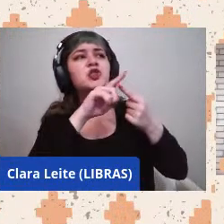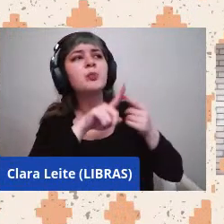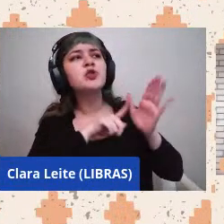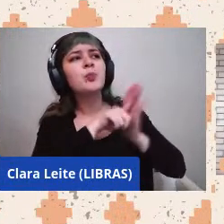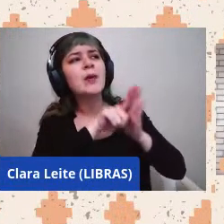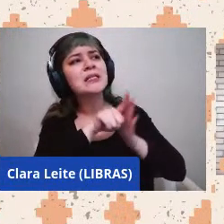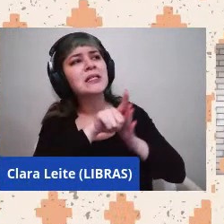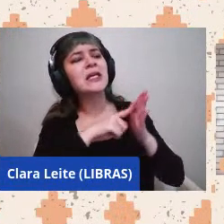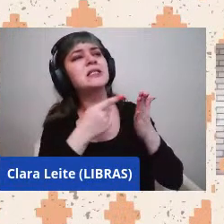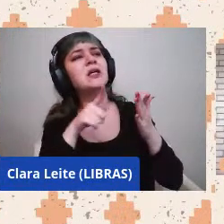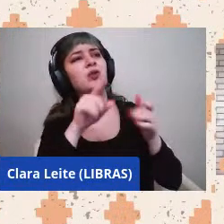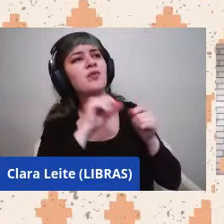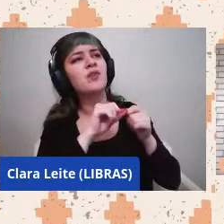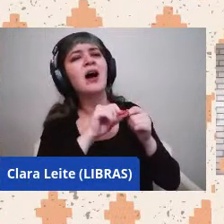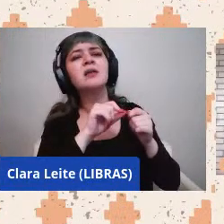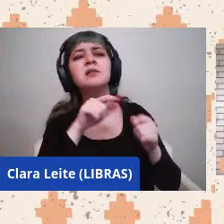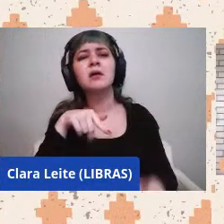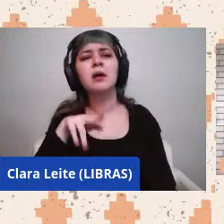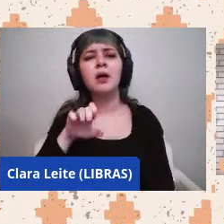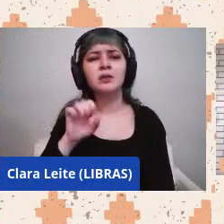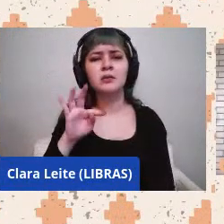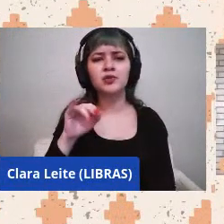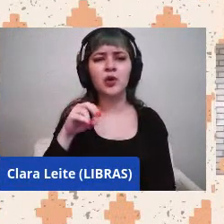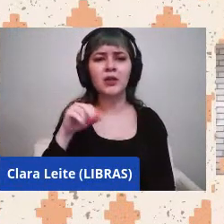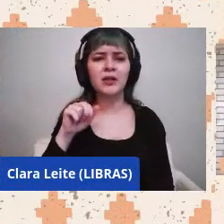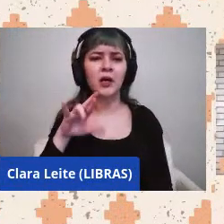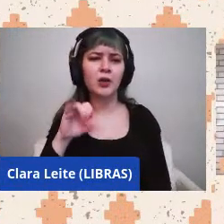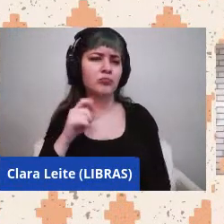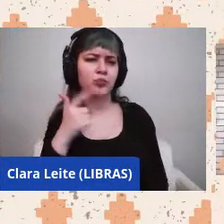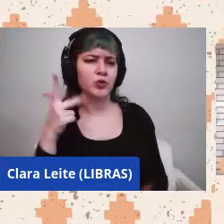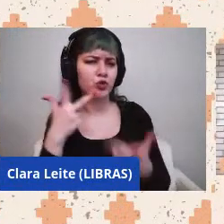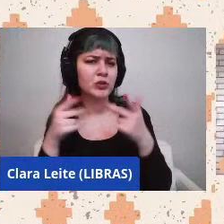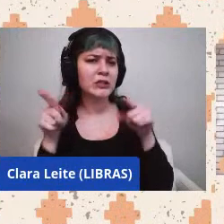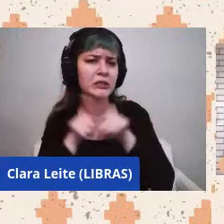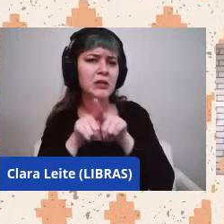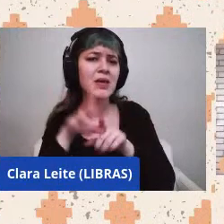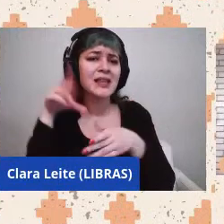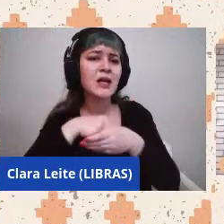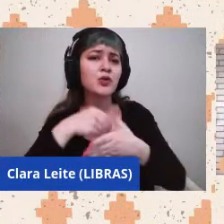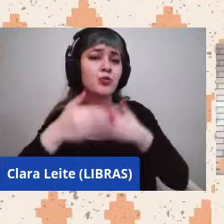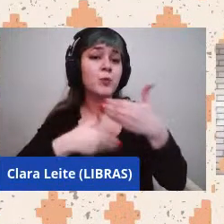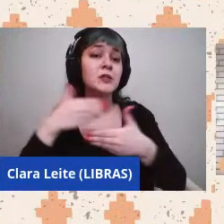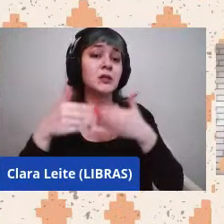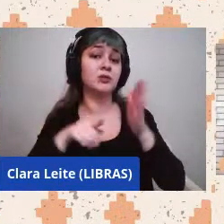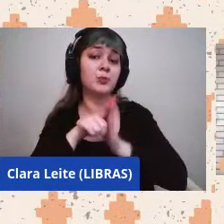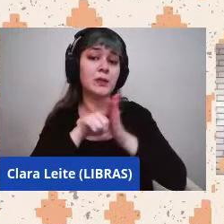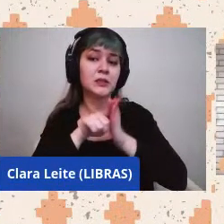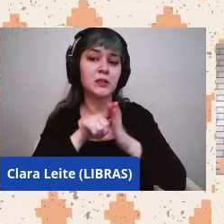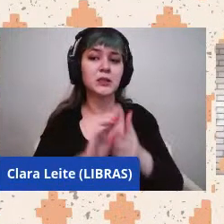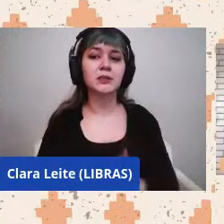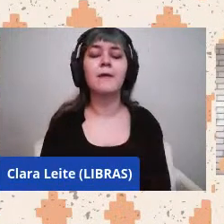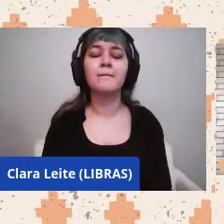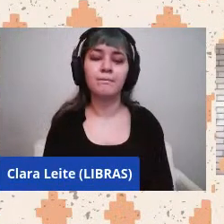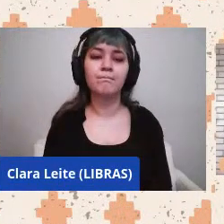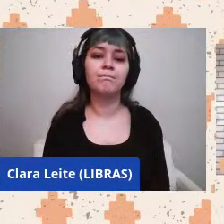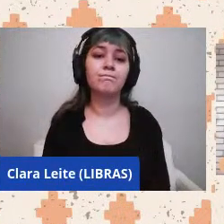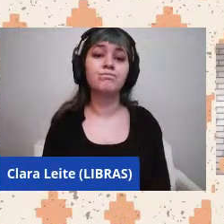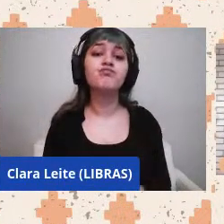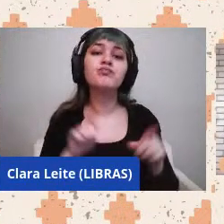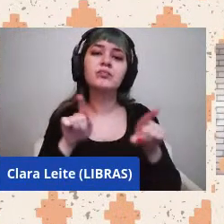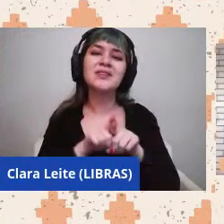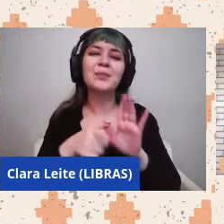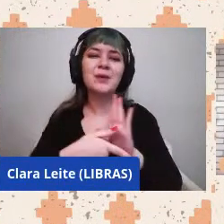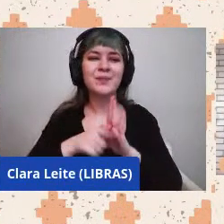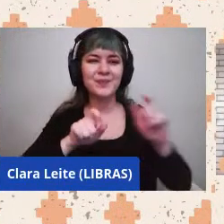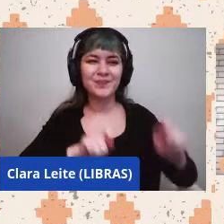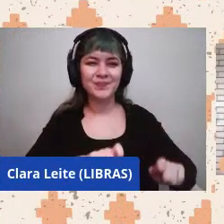and questionnaires, as well as other aspects of the research process. As I was saying on the previous slide, I think